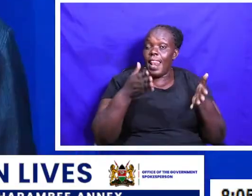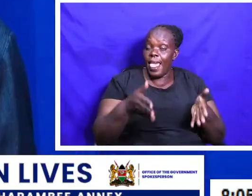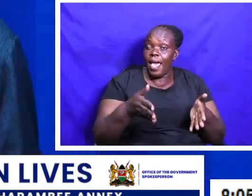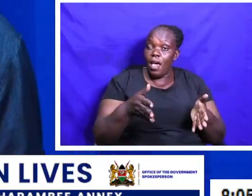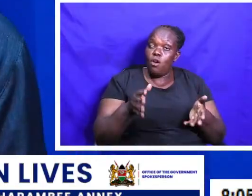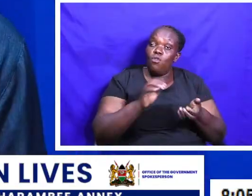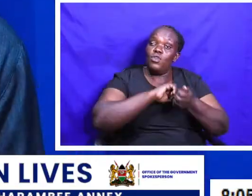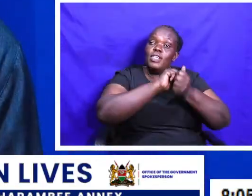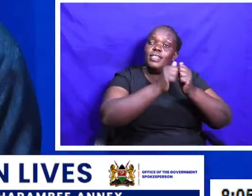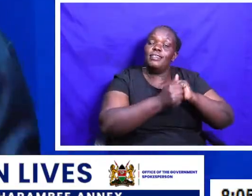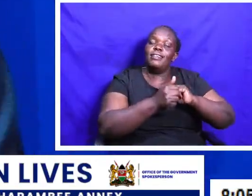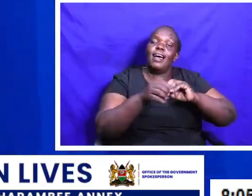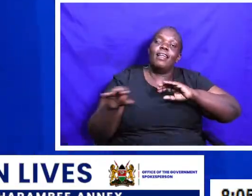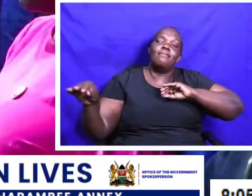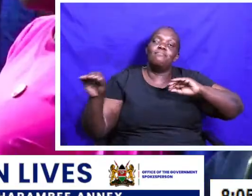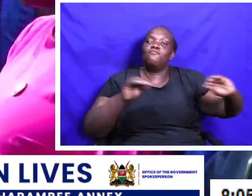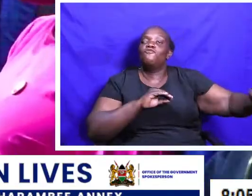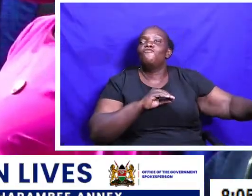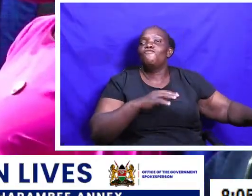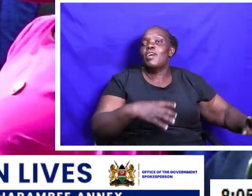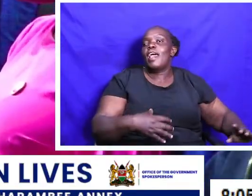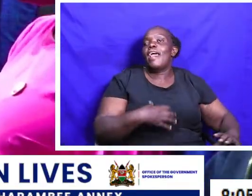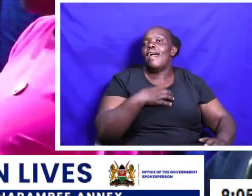So now let's turn to our guest,